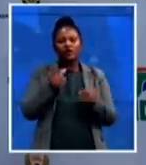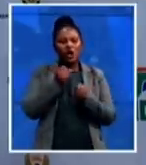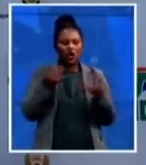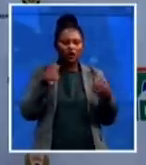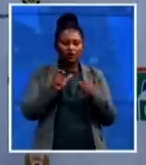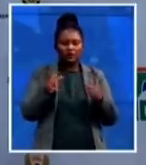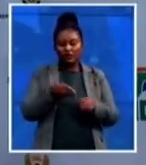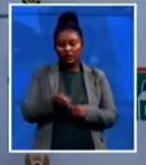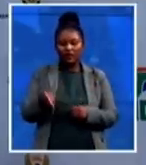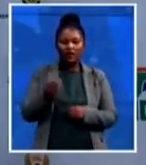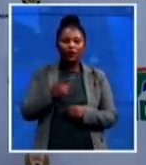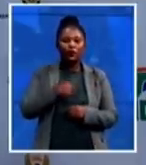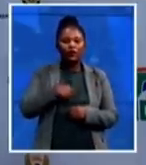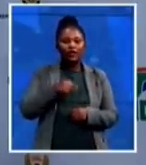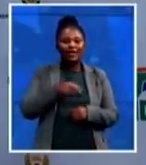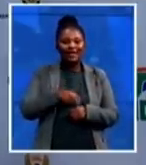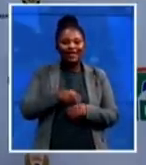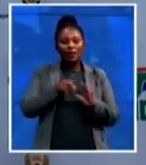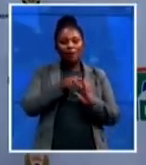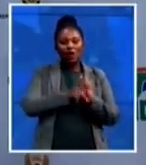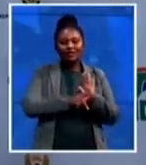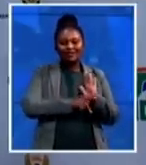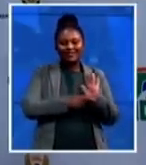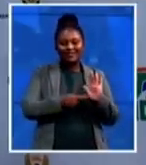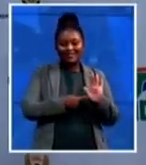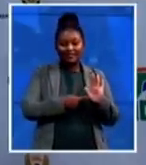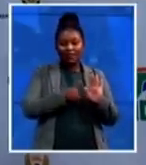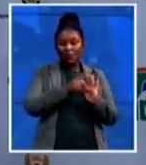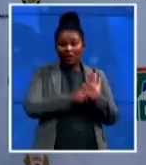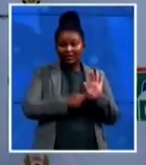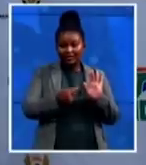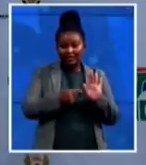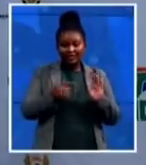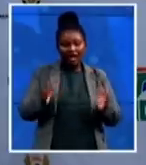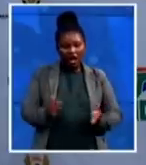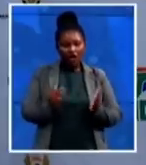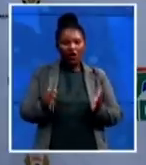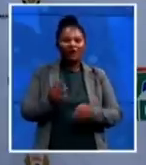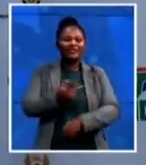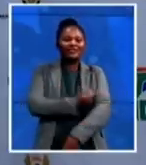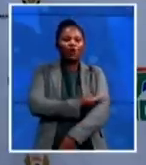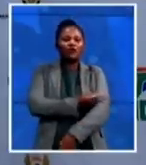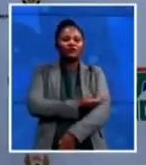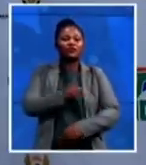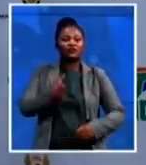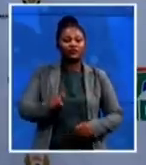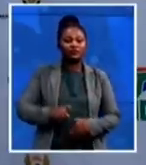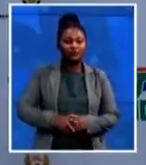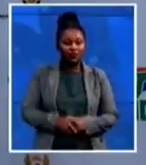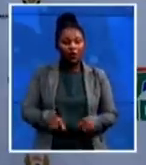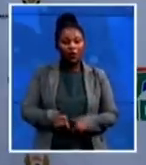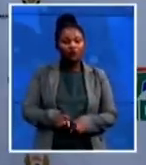policy that encourages vaccination, and you need a policy